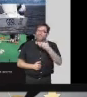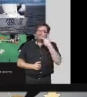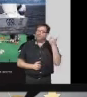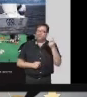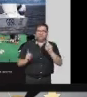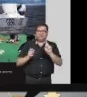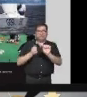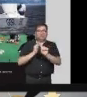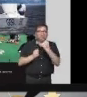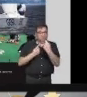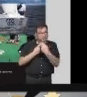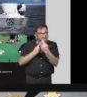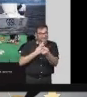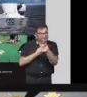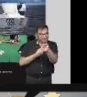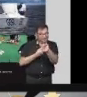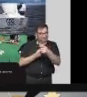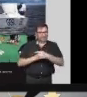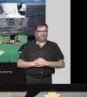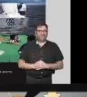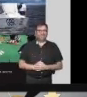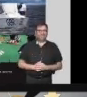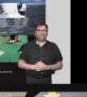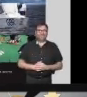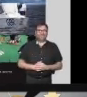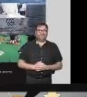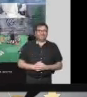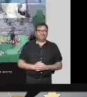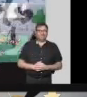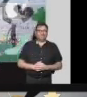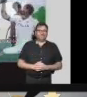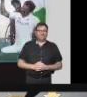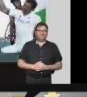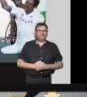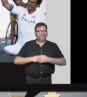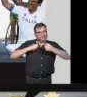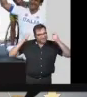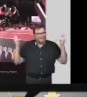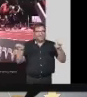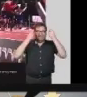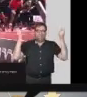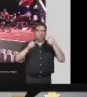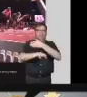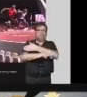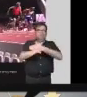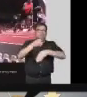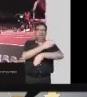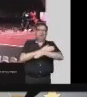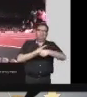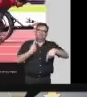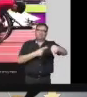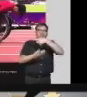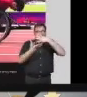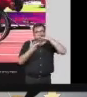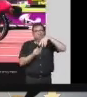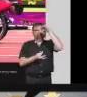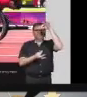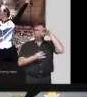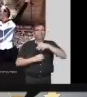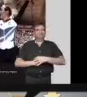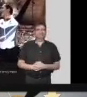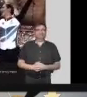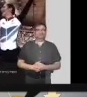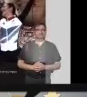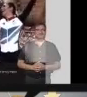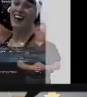Find out about sports near you. Swimming, boating, fencing, an Italian winner waving his bike in the air. Celebrate the Paralympic spirit, running,